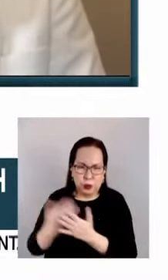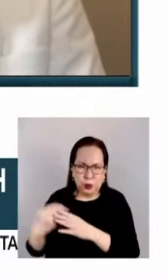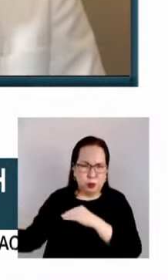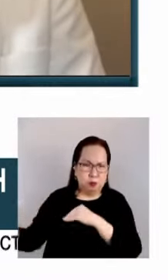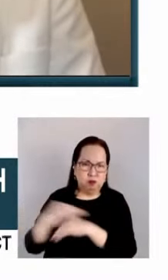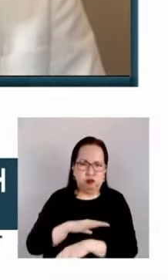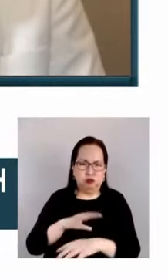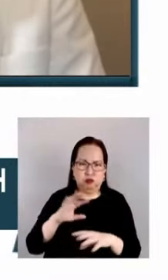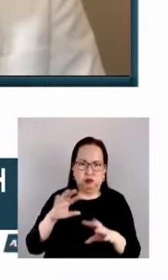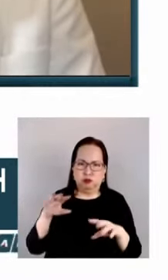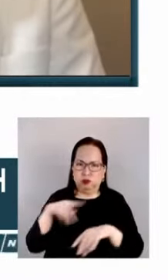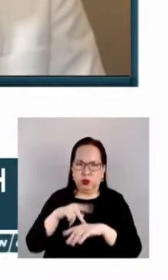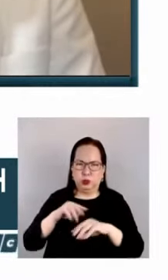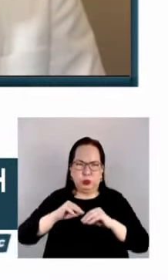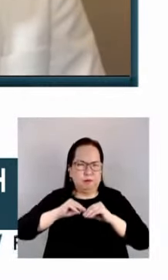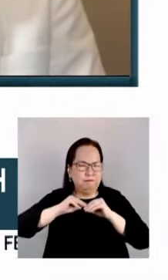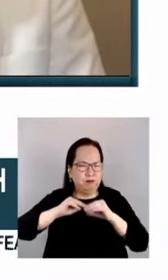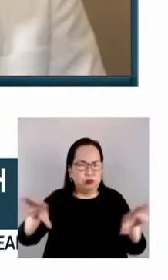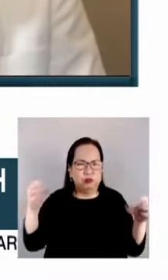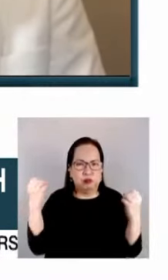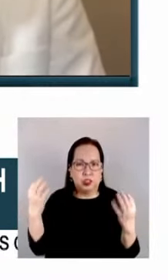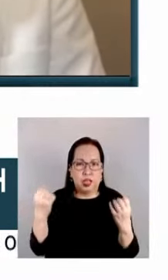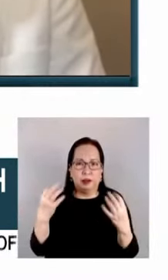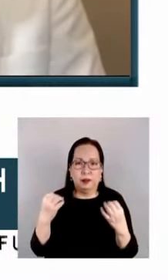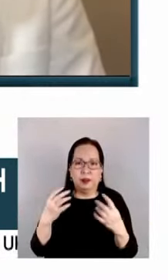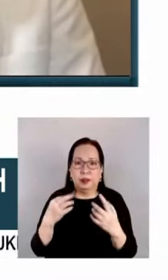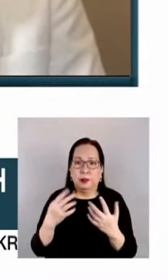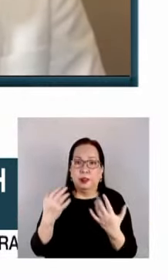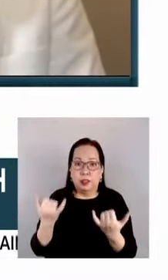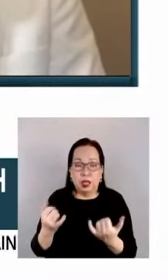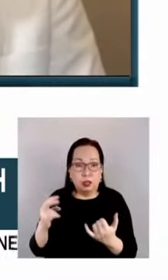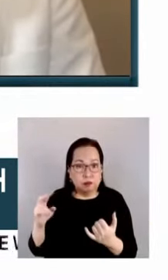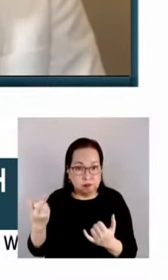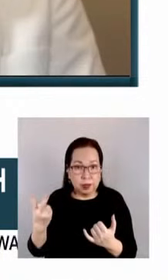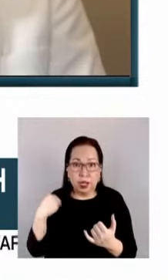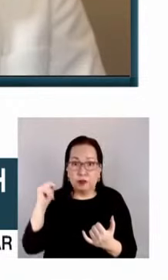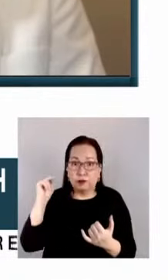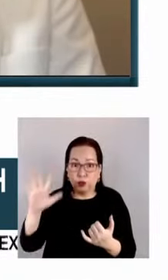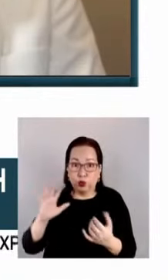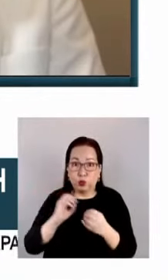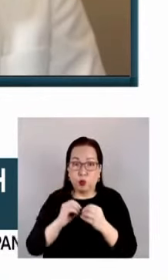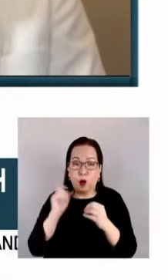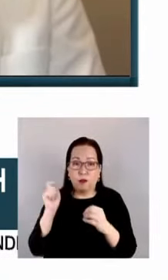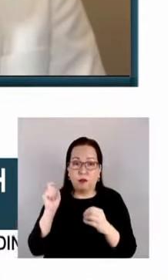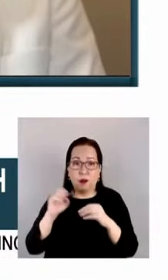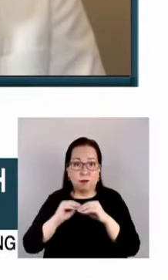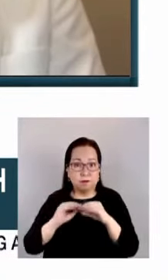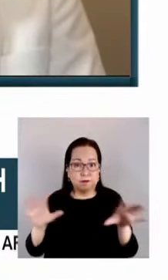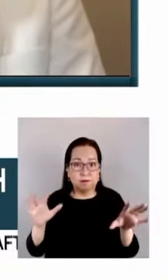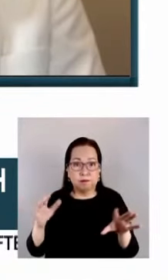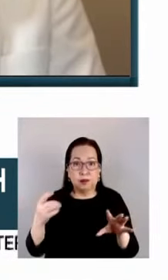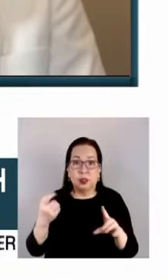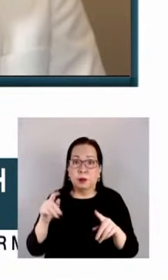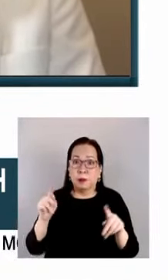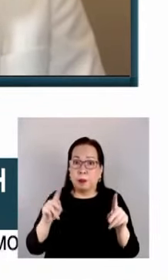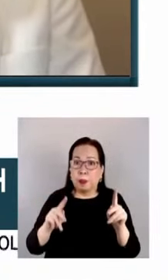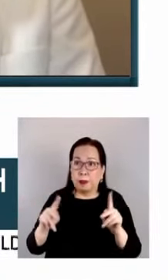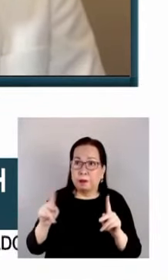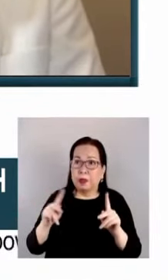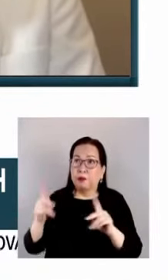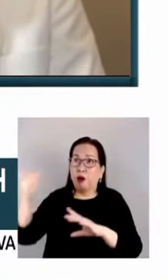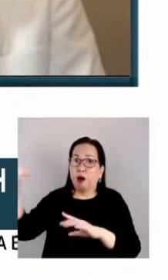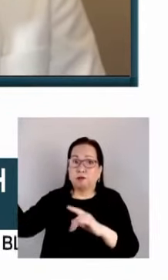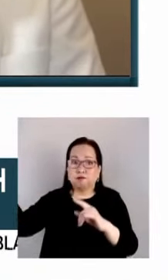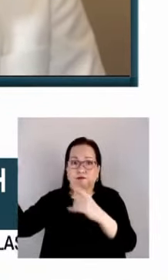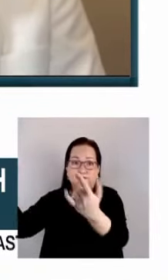causes surge. Now we now have a more transmissible sub-variant, and people from outside were carrying it, was able